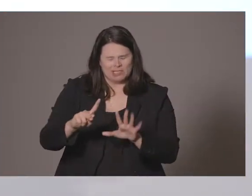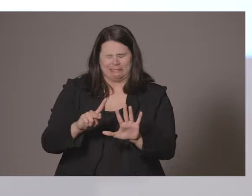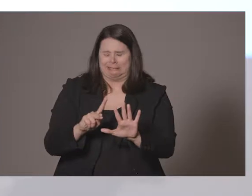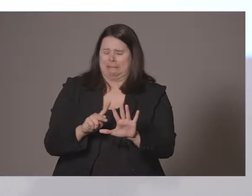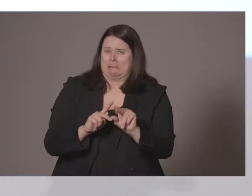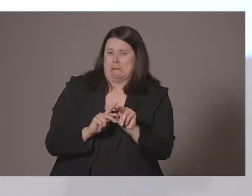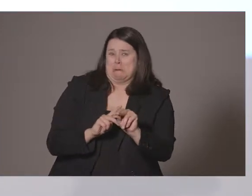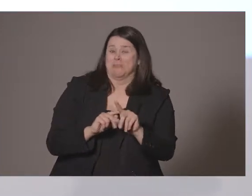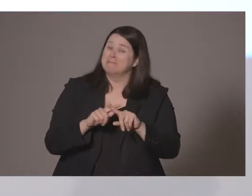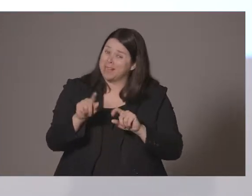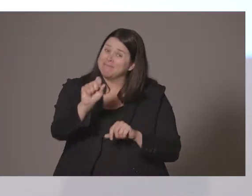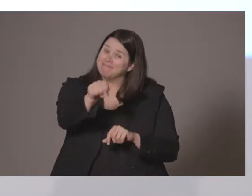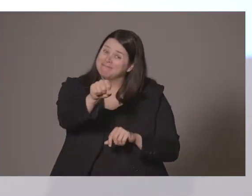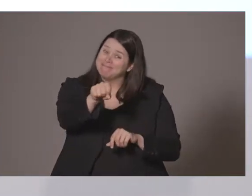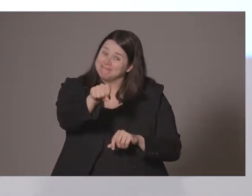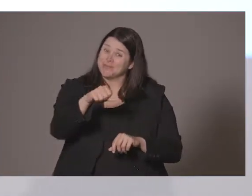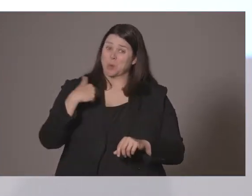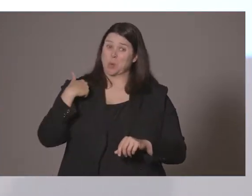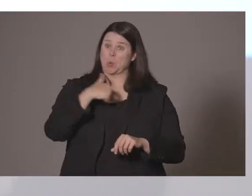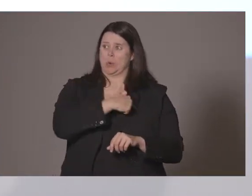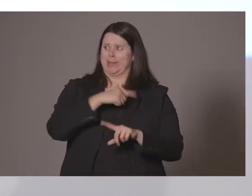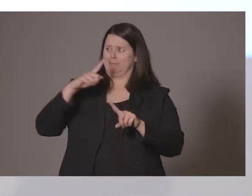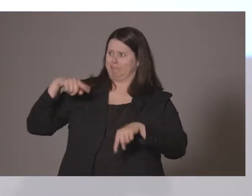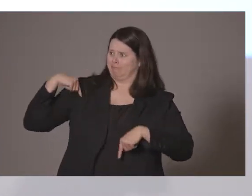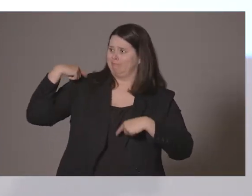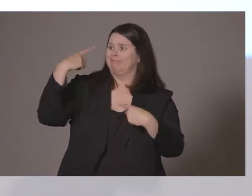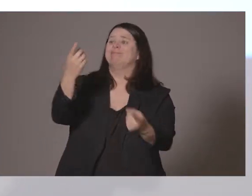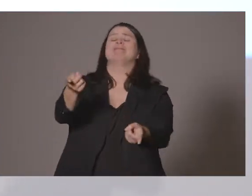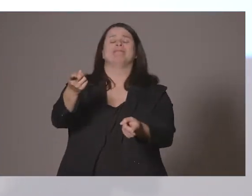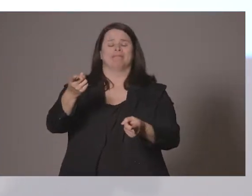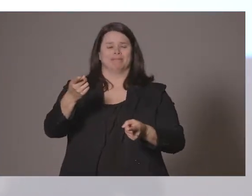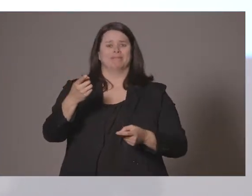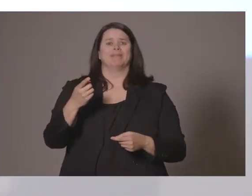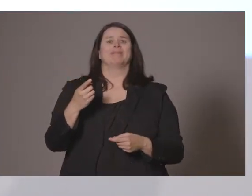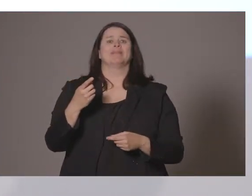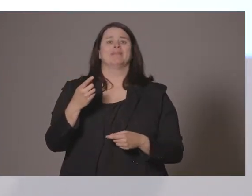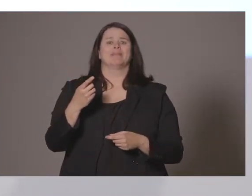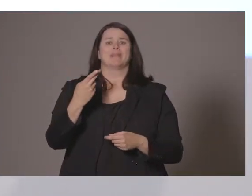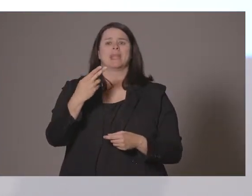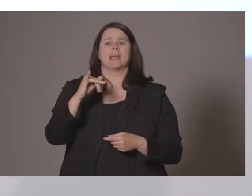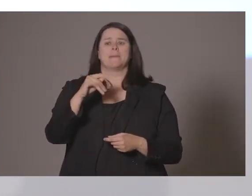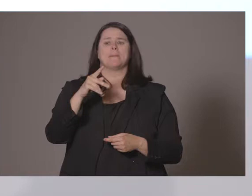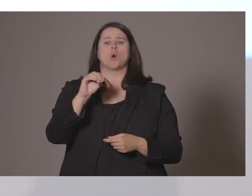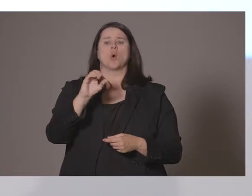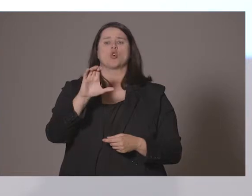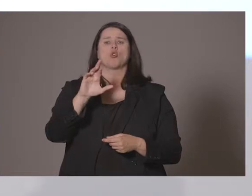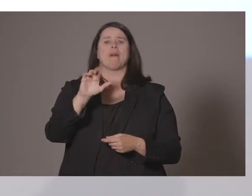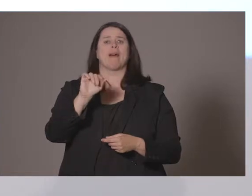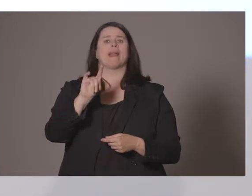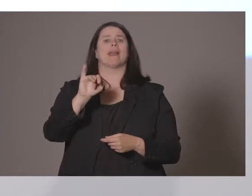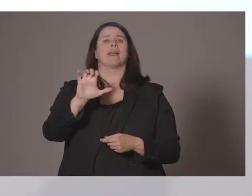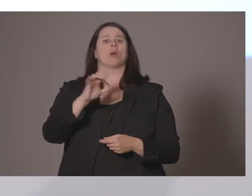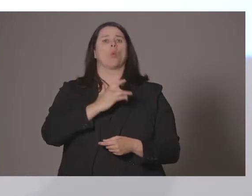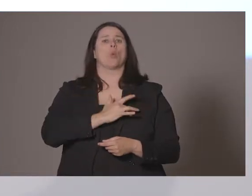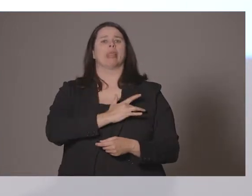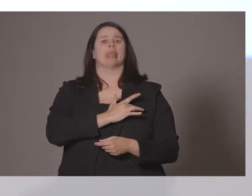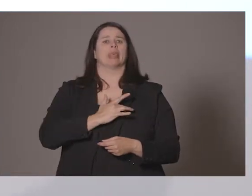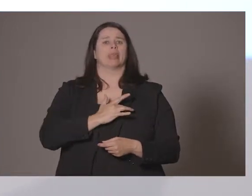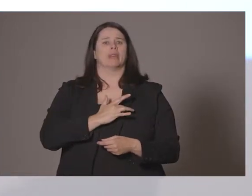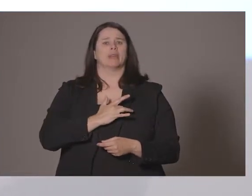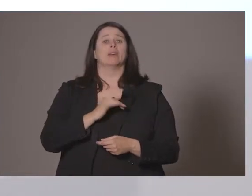really evolved from the Hippocratic Oath and the concept of first do no harm. We have this really